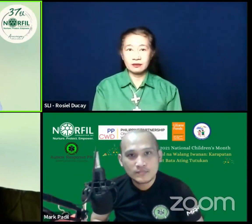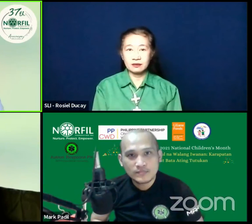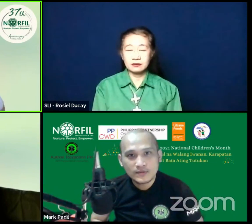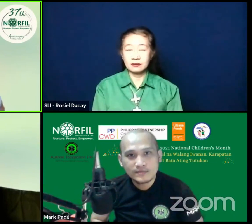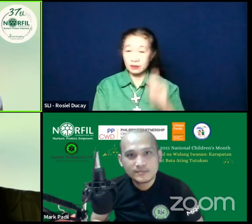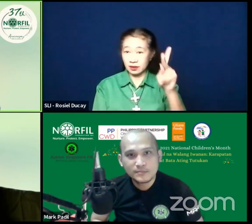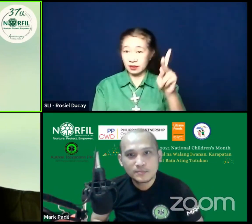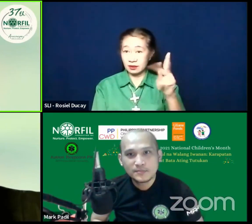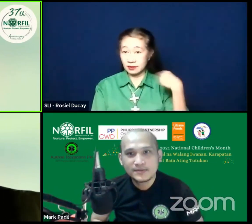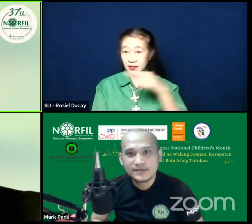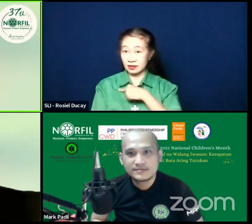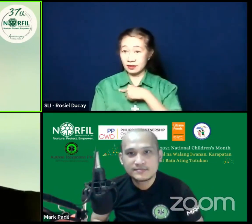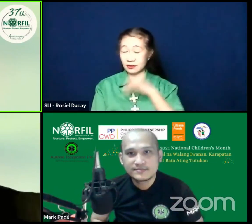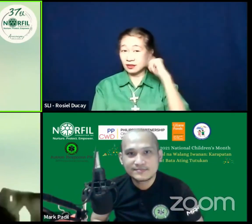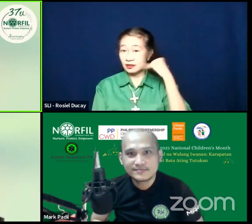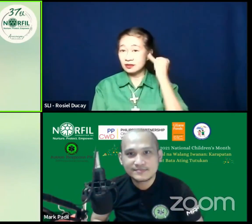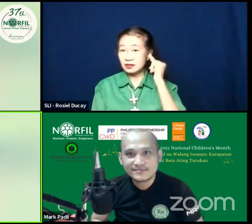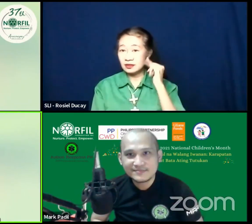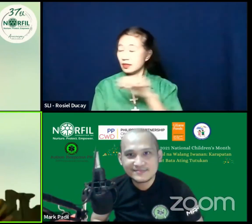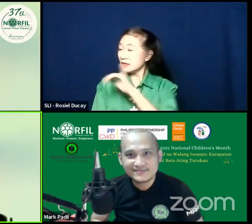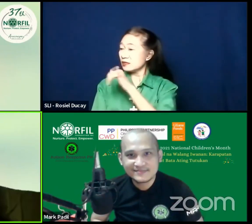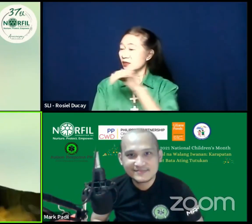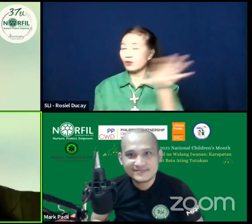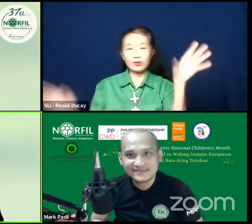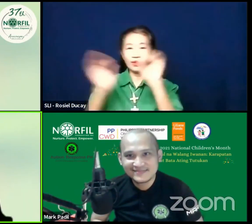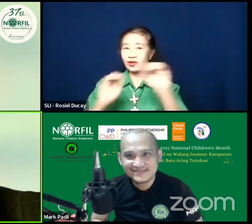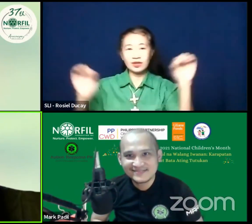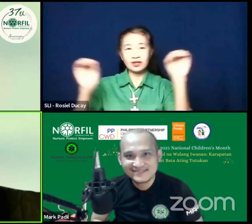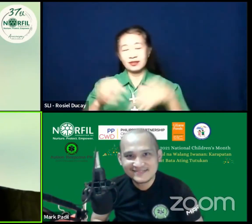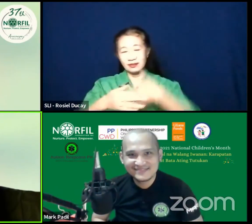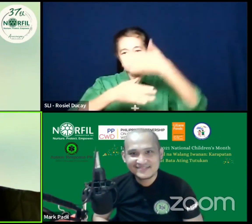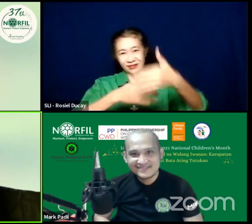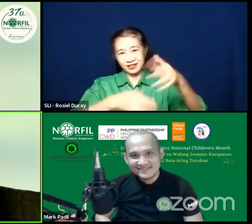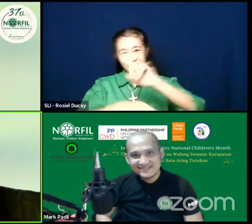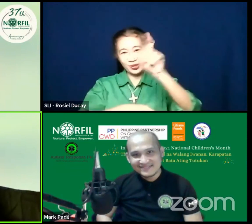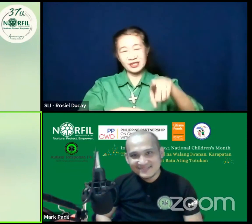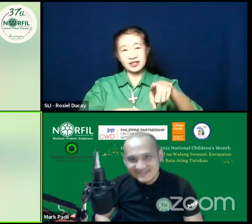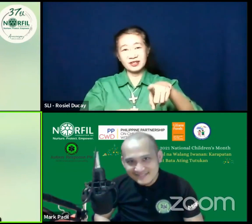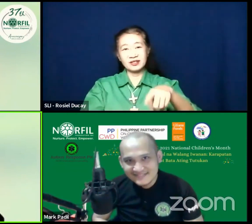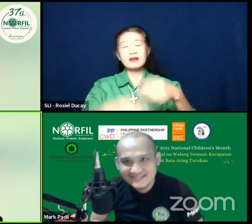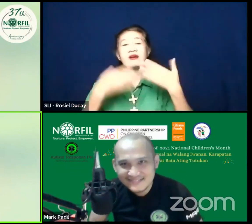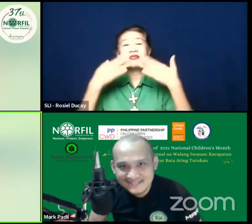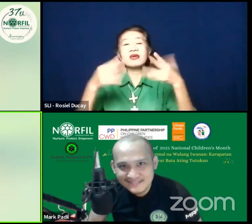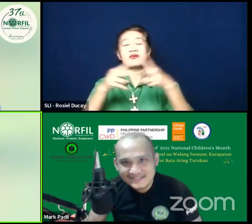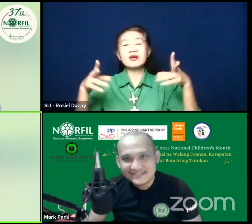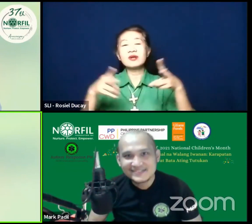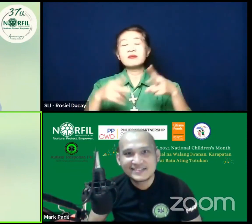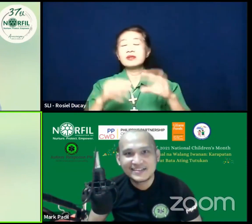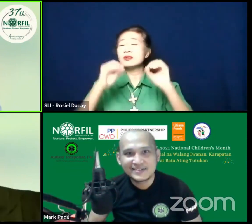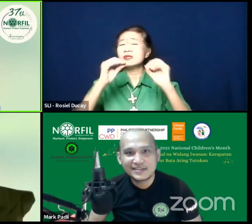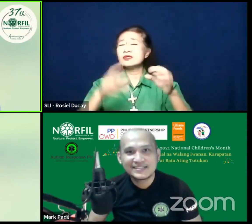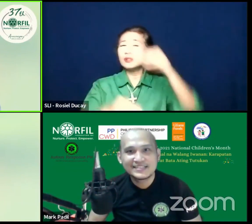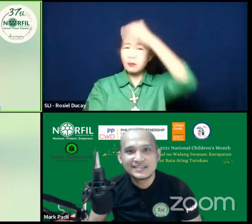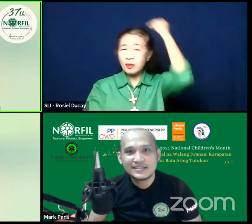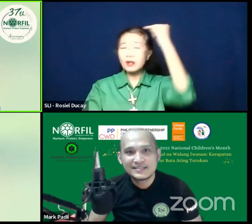Okay na tayo, G? Yes, sir. Wala na daw pong follow-up question. Maraming salamat po, Teacher Mark,